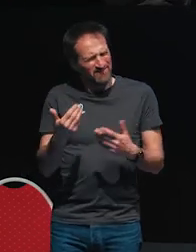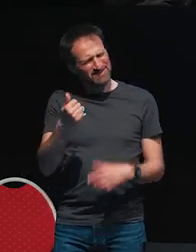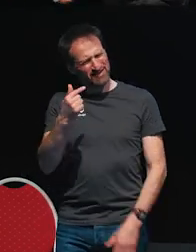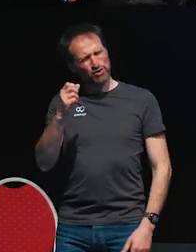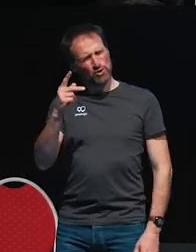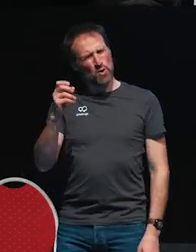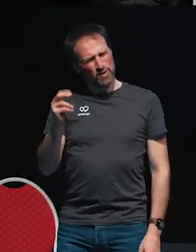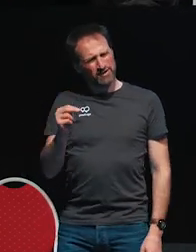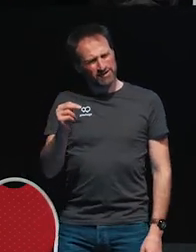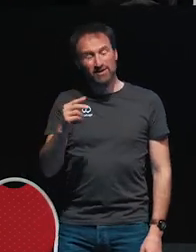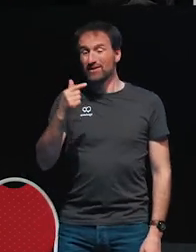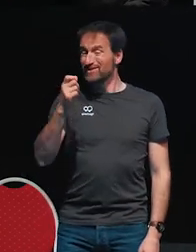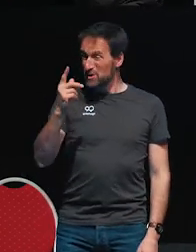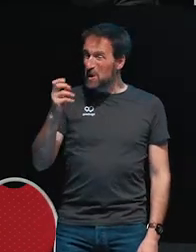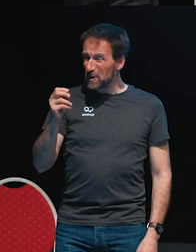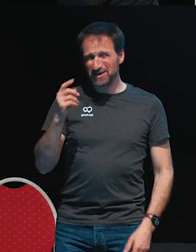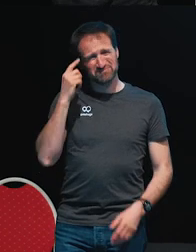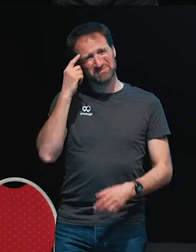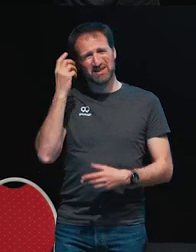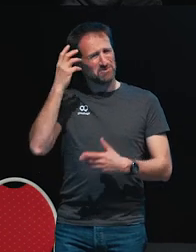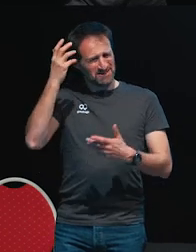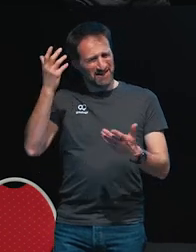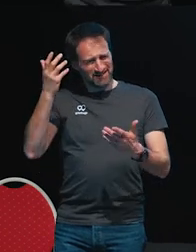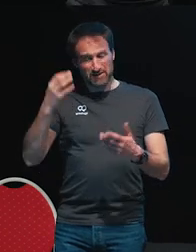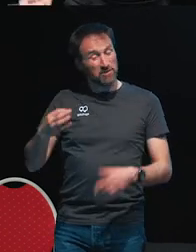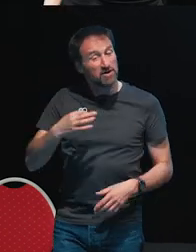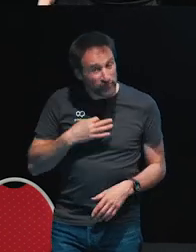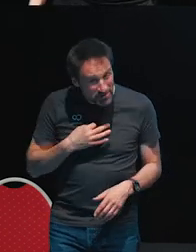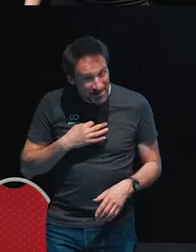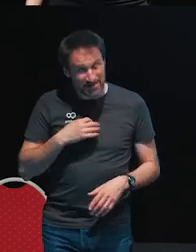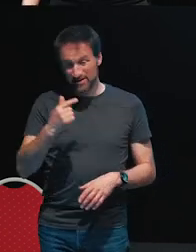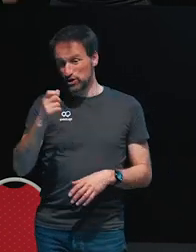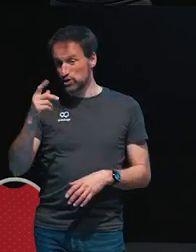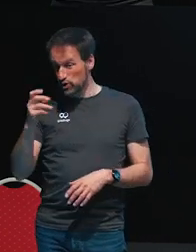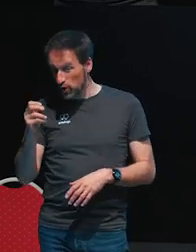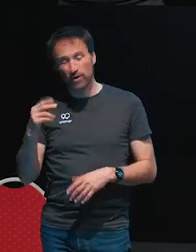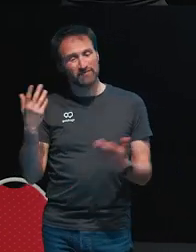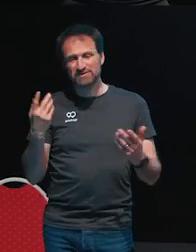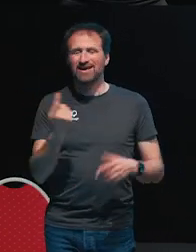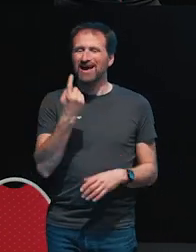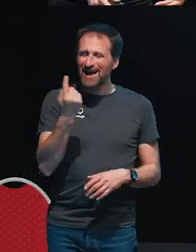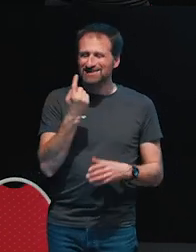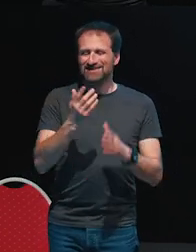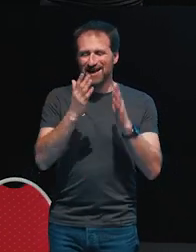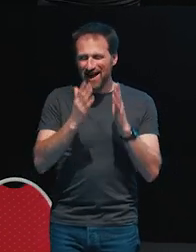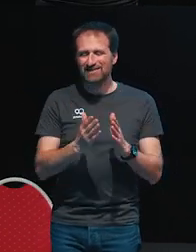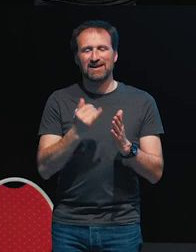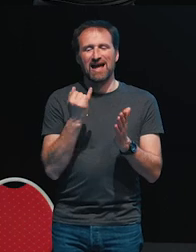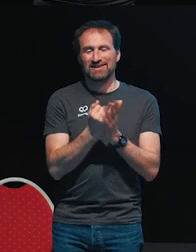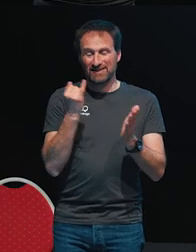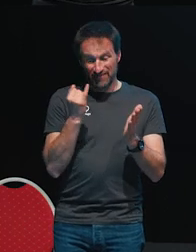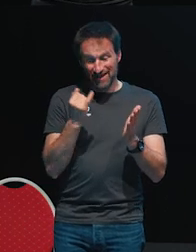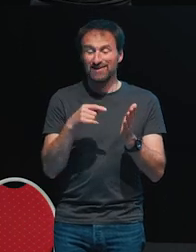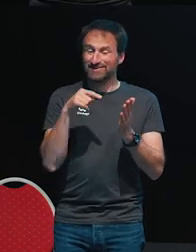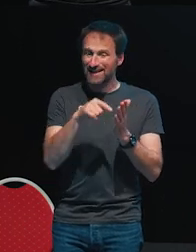it's a bit of an abstract thing. And according to me, a token is a unique identifier that's representing something. And this something can